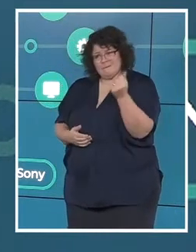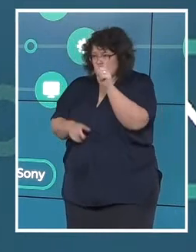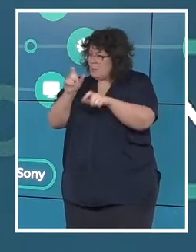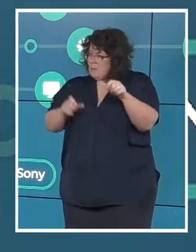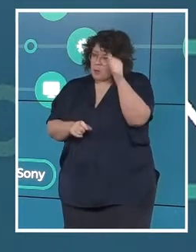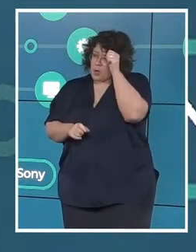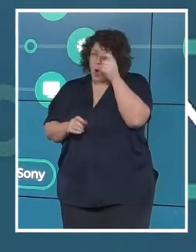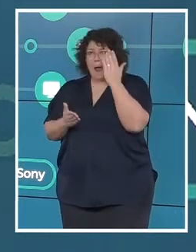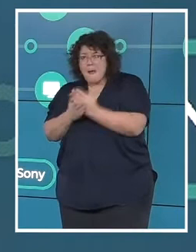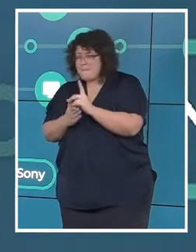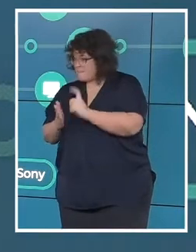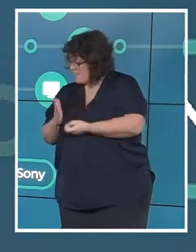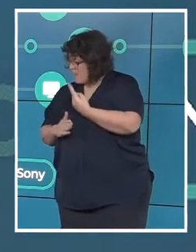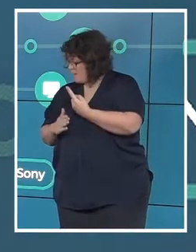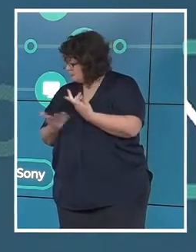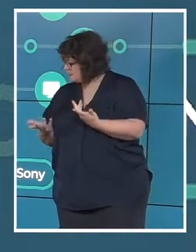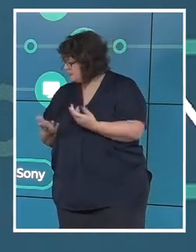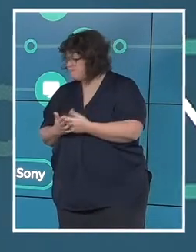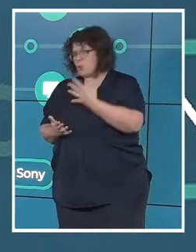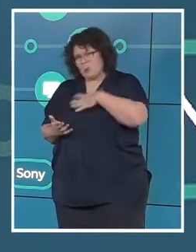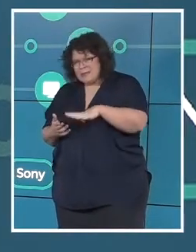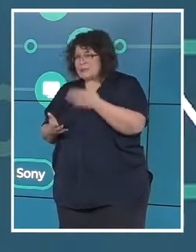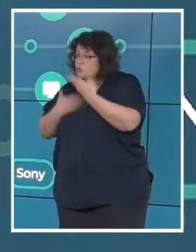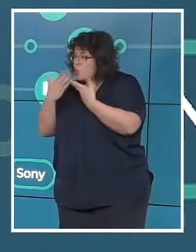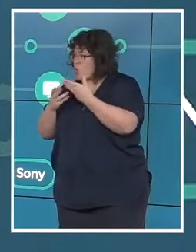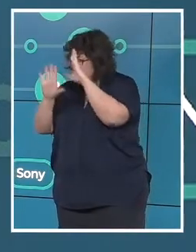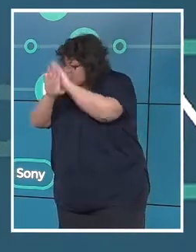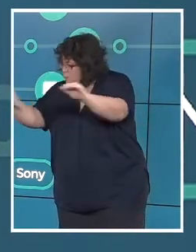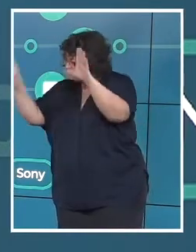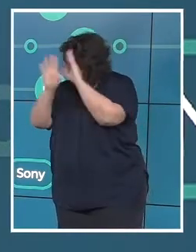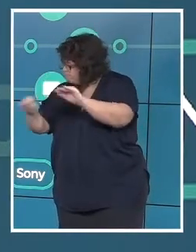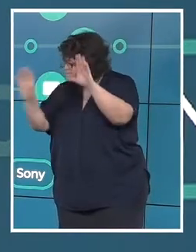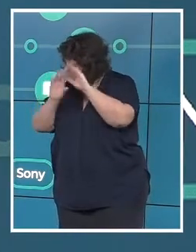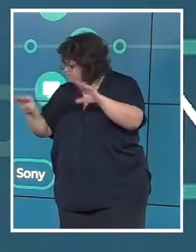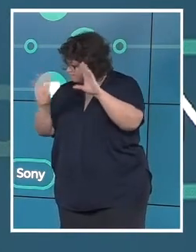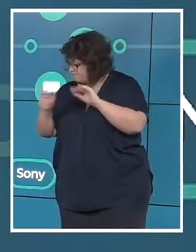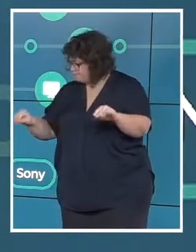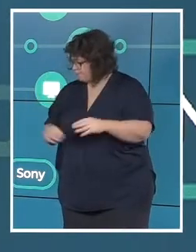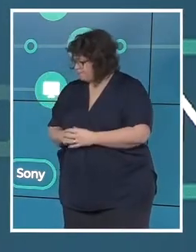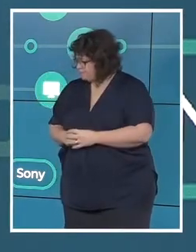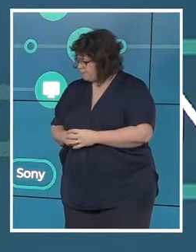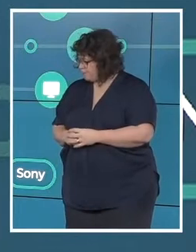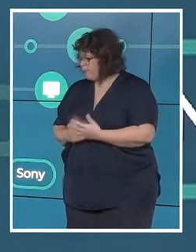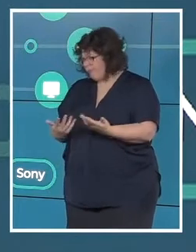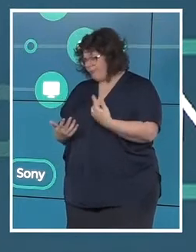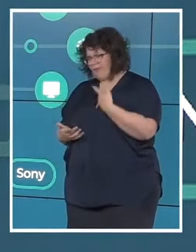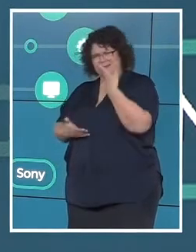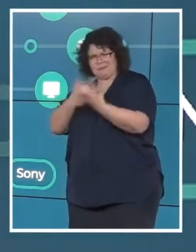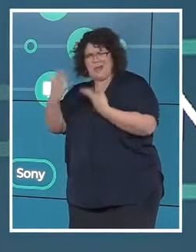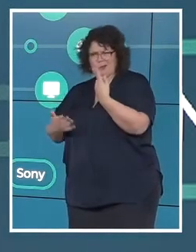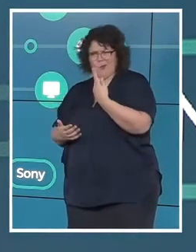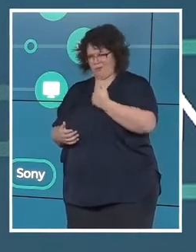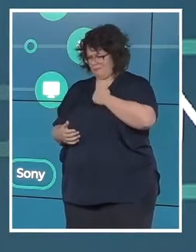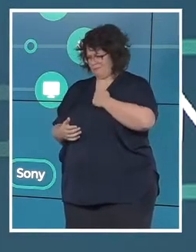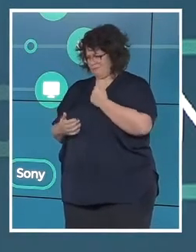came up with a solution that would give me more access to conversations and information. There are many other stories like